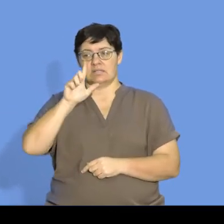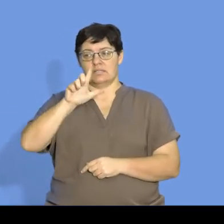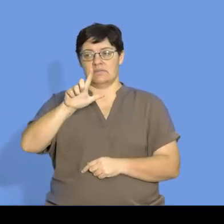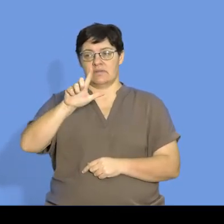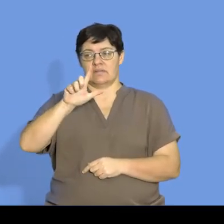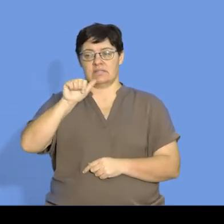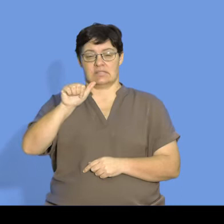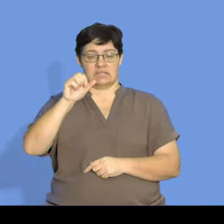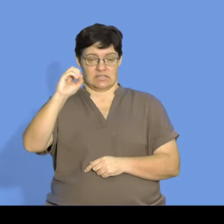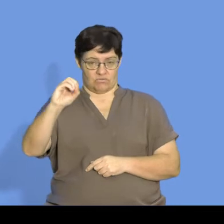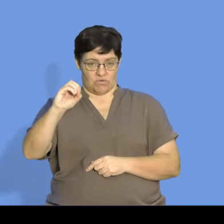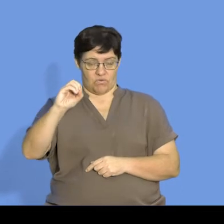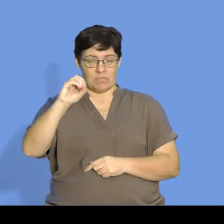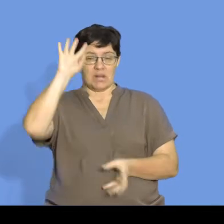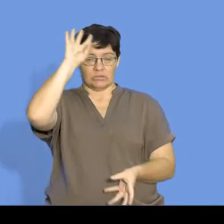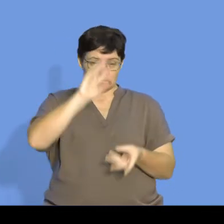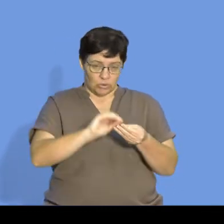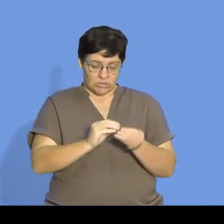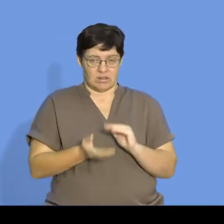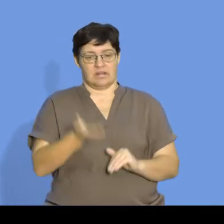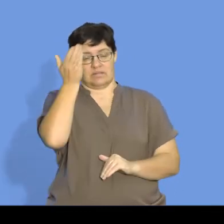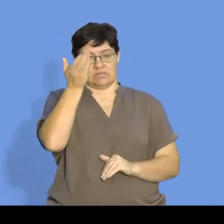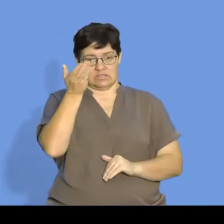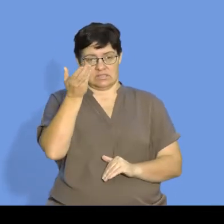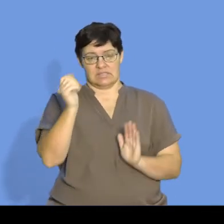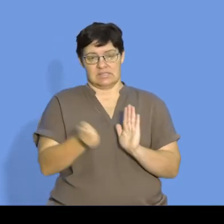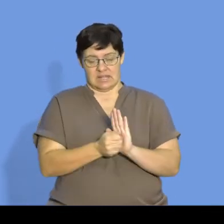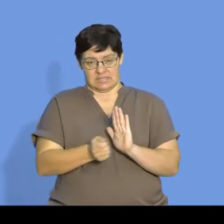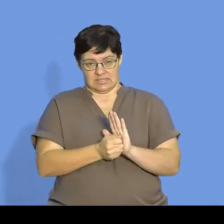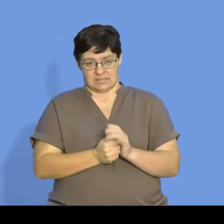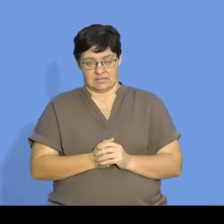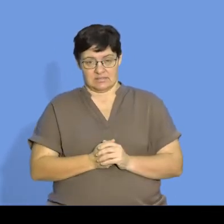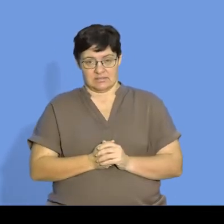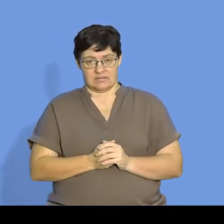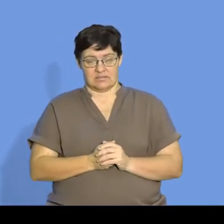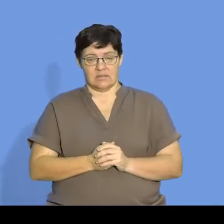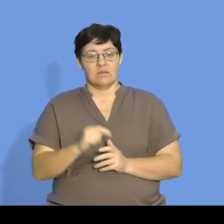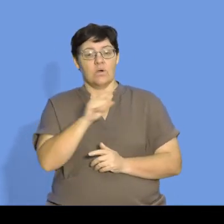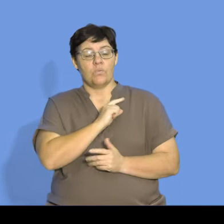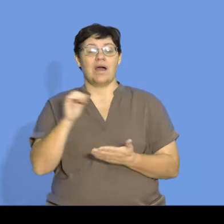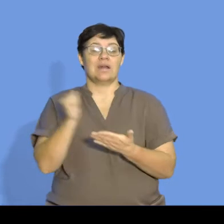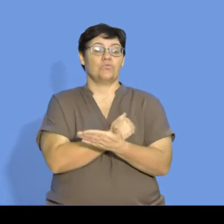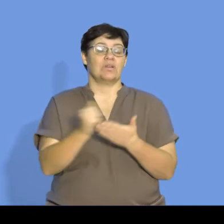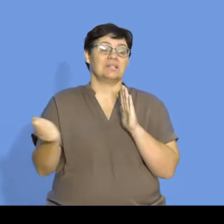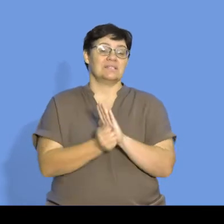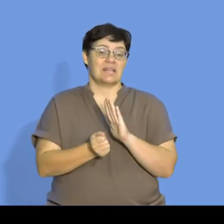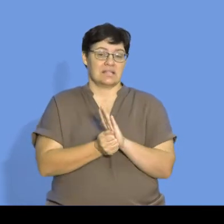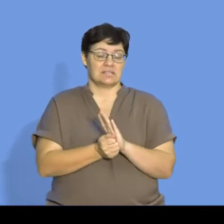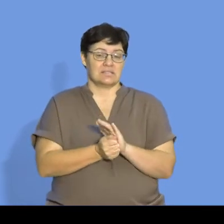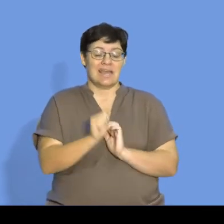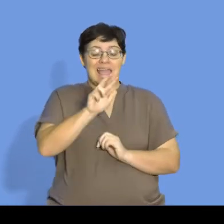221,760. Remember, that's just your total increase in your sales. Now, because credit sales amounts